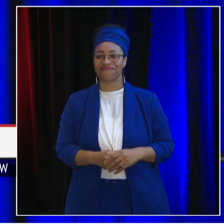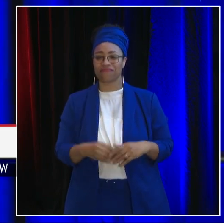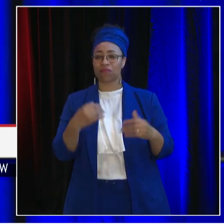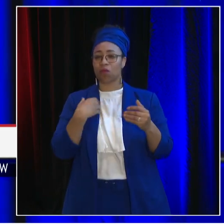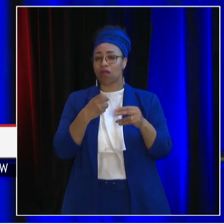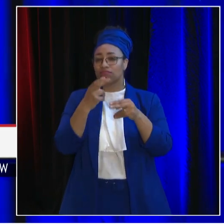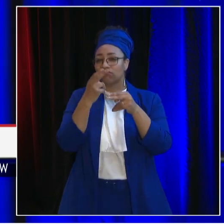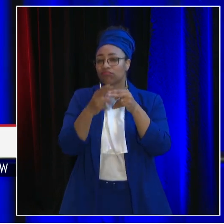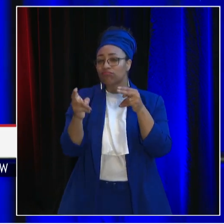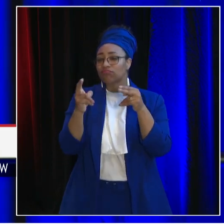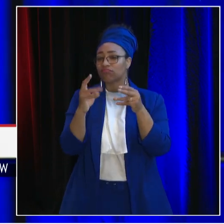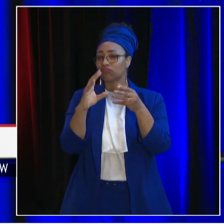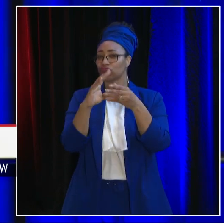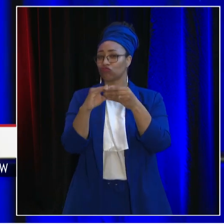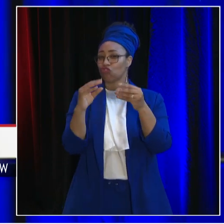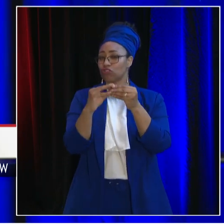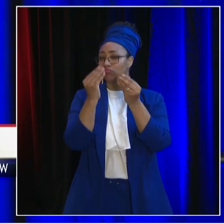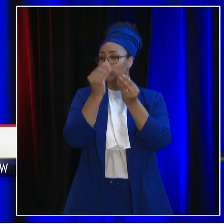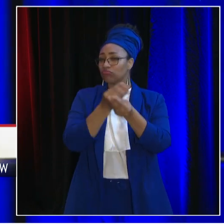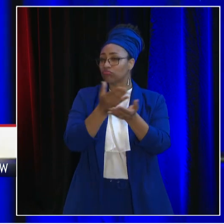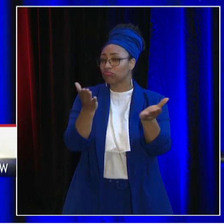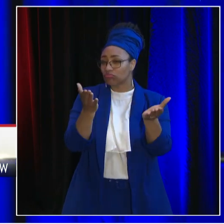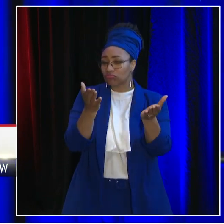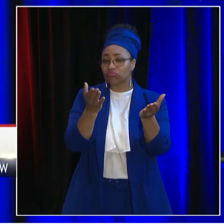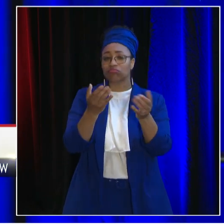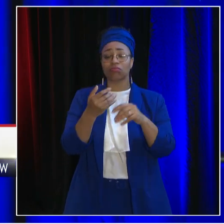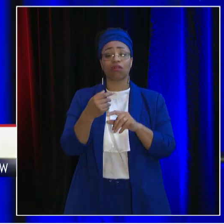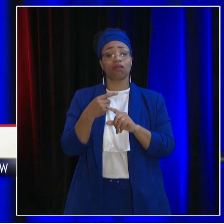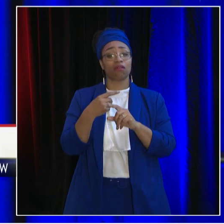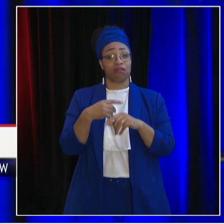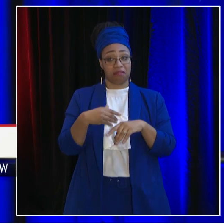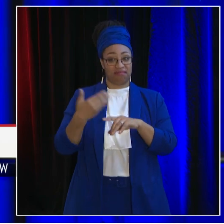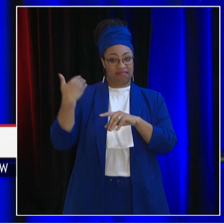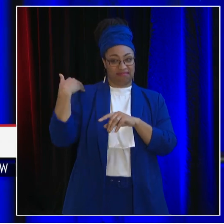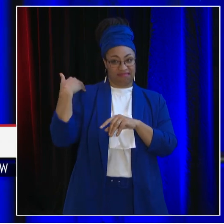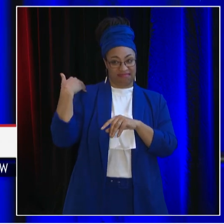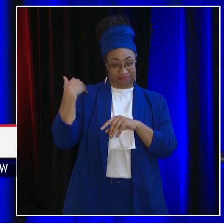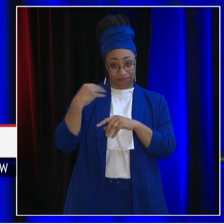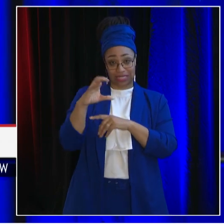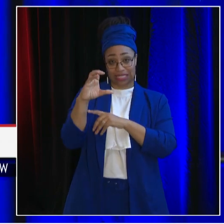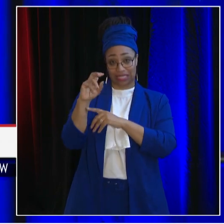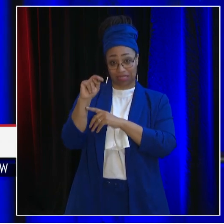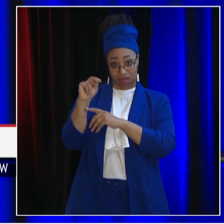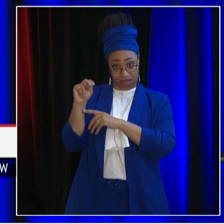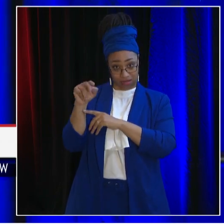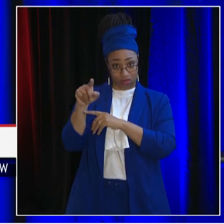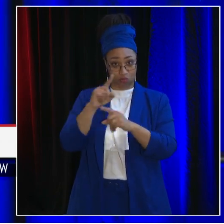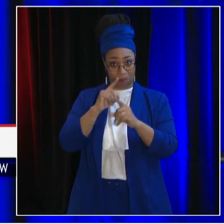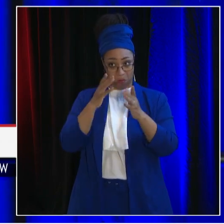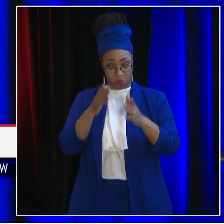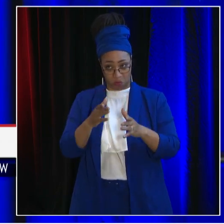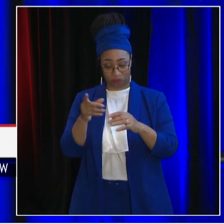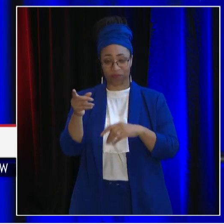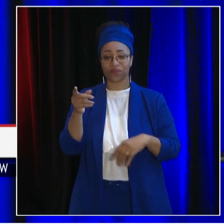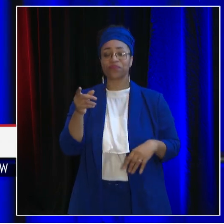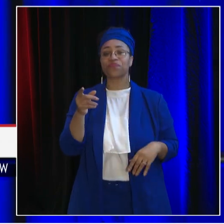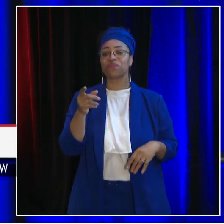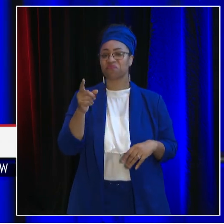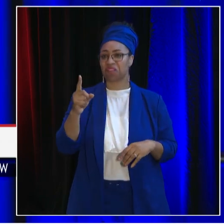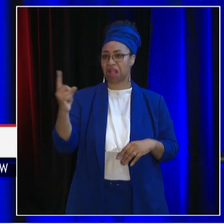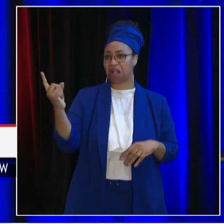ago, a CNN reporter, Tremaine Lee, came to our DC archives wanting to do research on